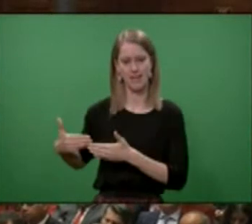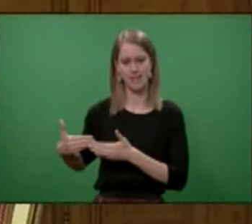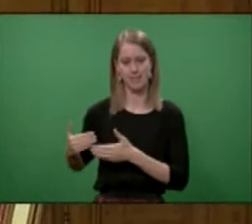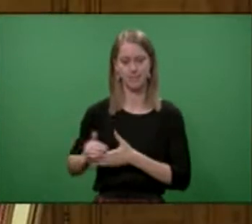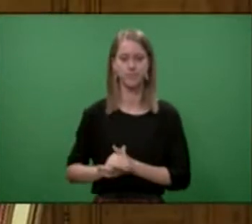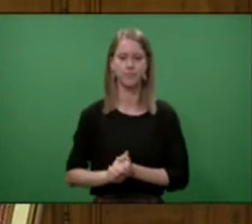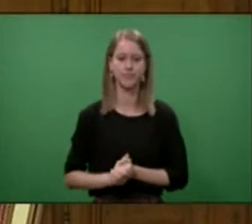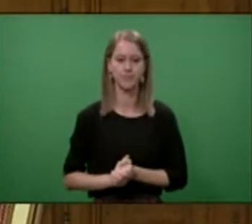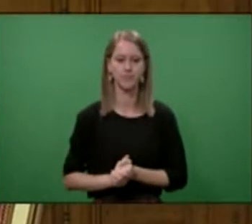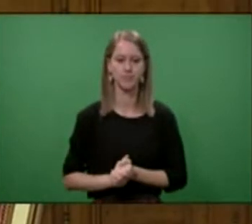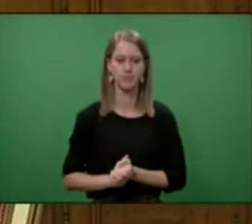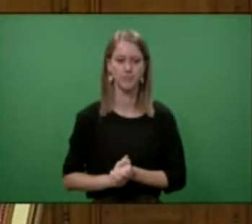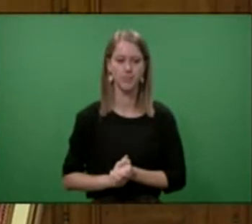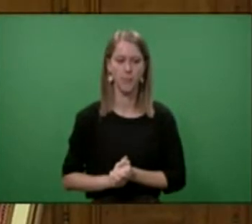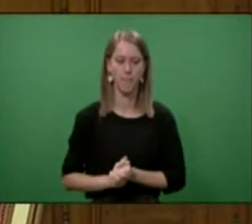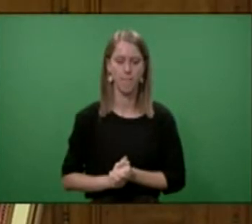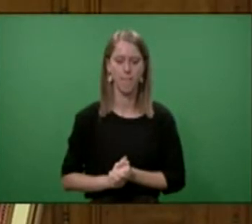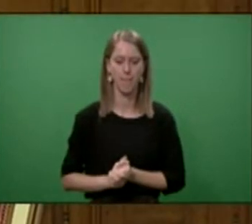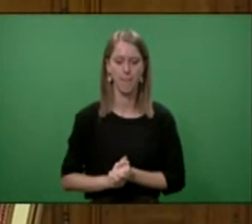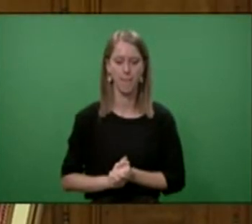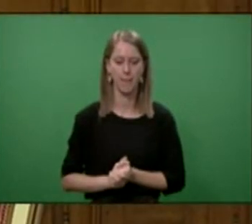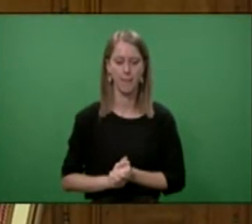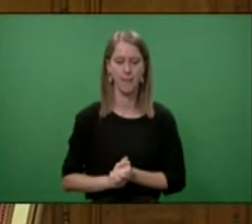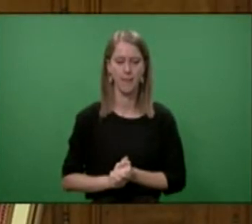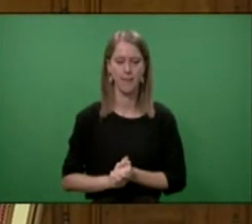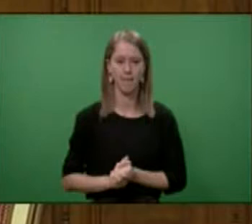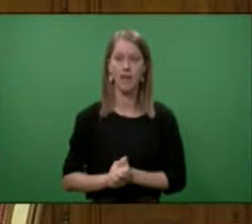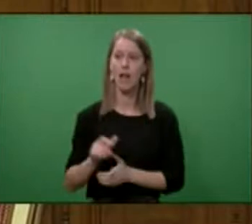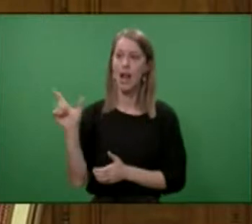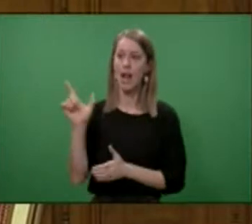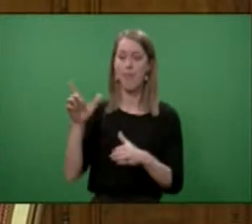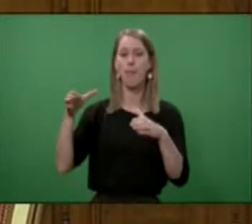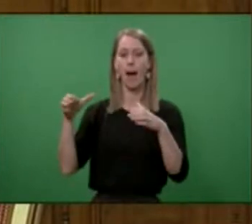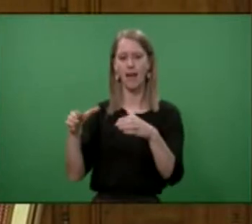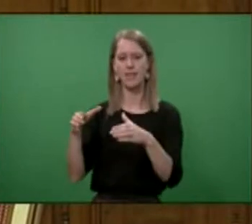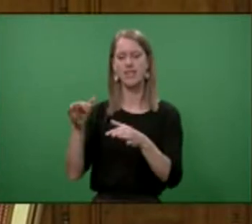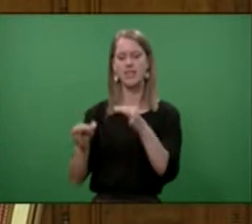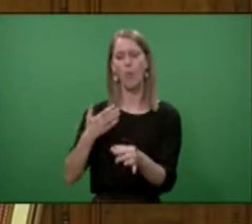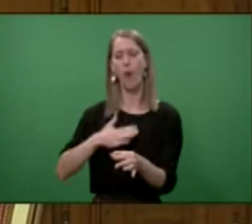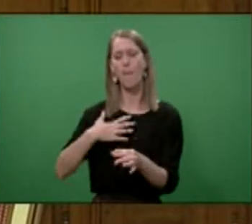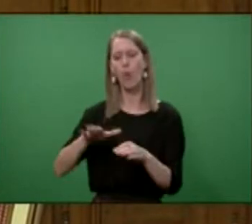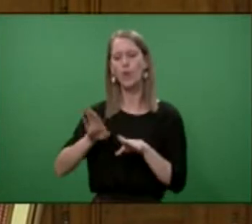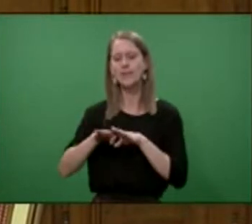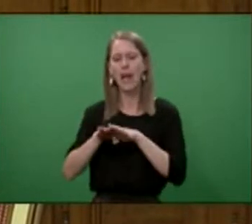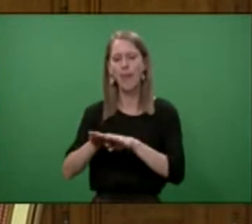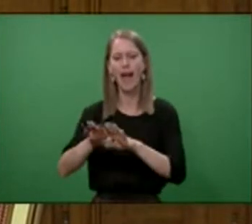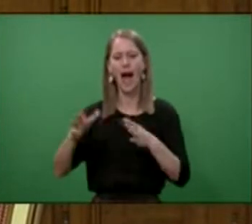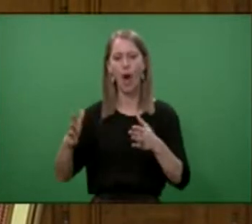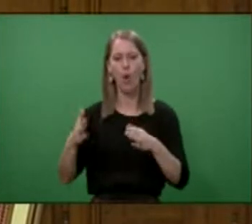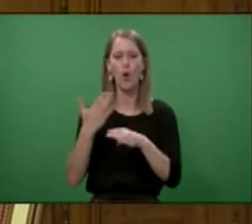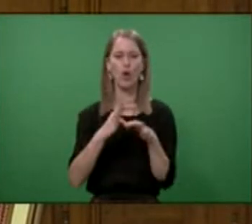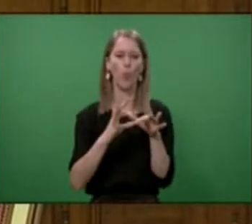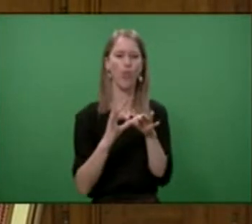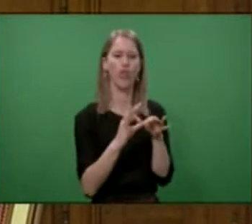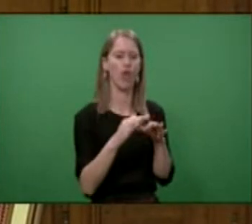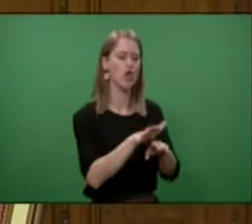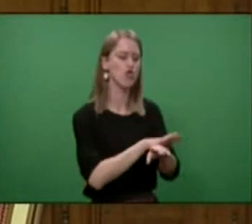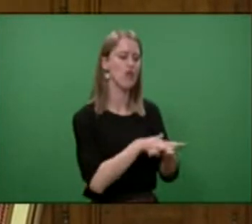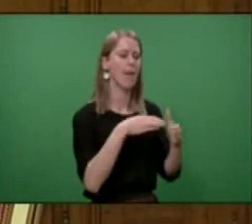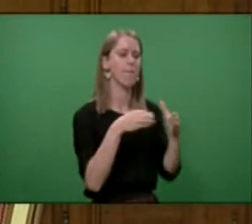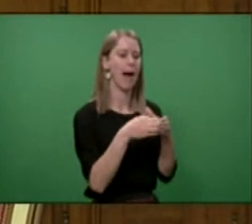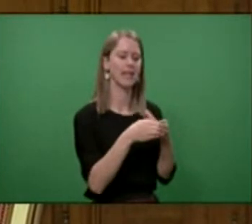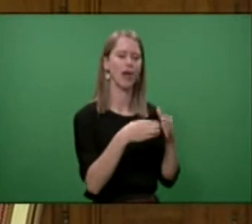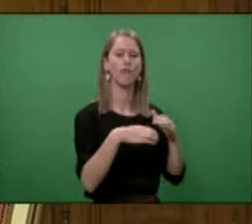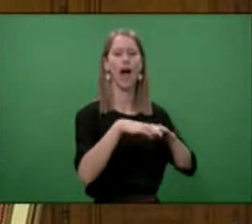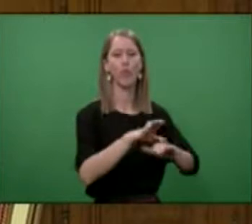To add further stability to the New Zealand government, the Labour Party has agreed to work together with the Green Party of Aotearoa